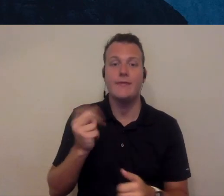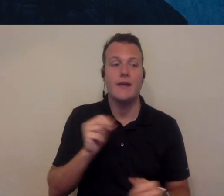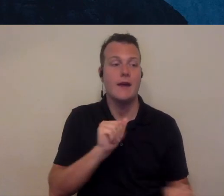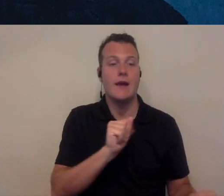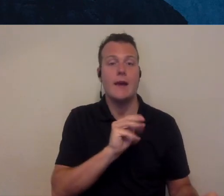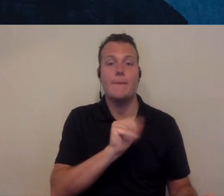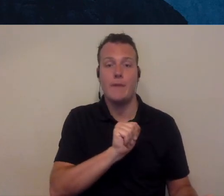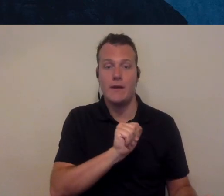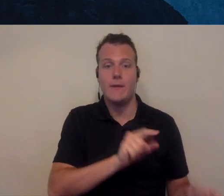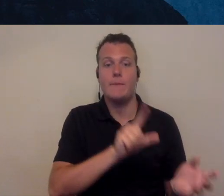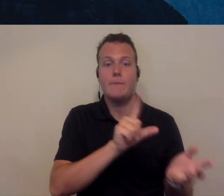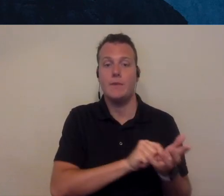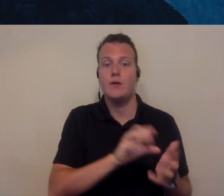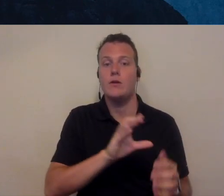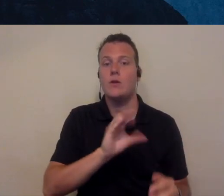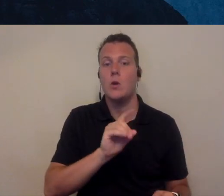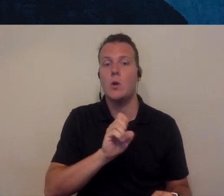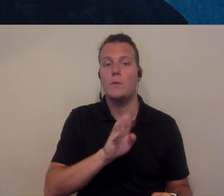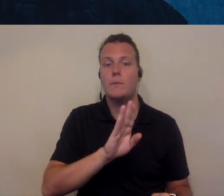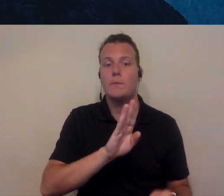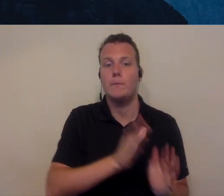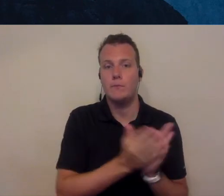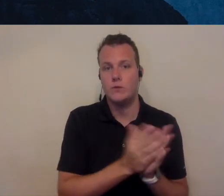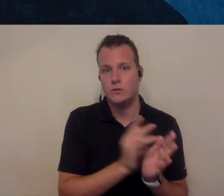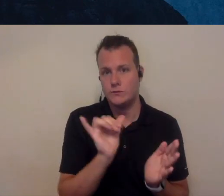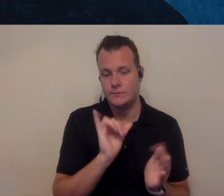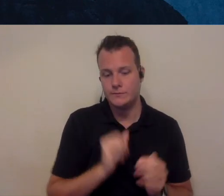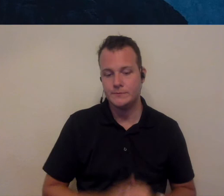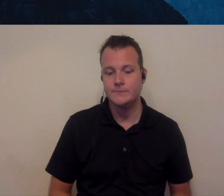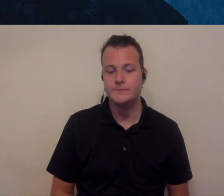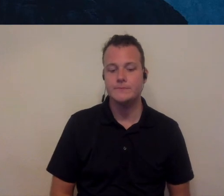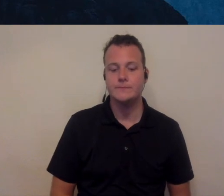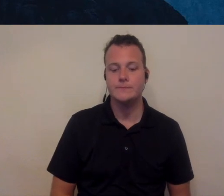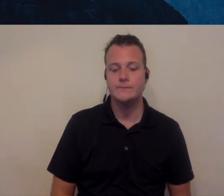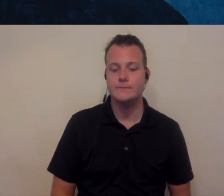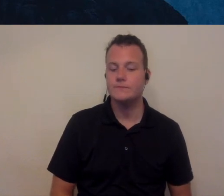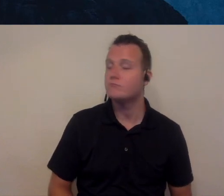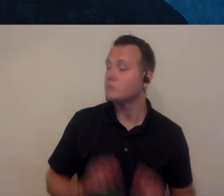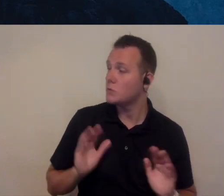them. And then the AMA publishes them in the code book as well.